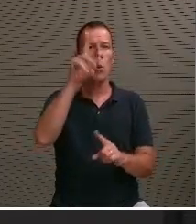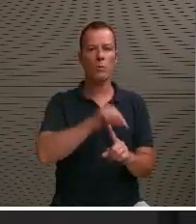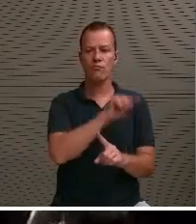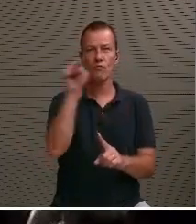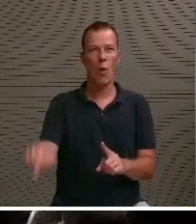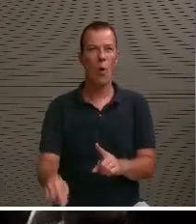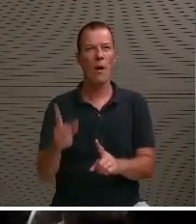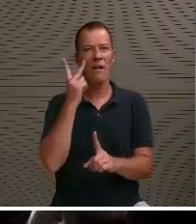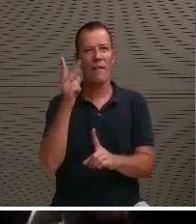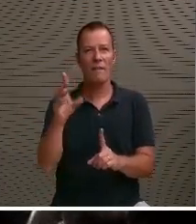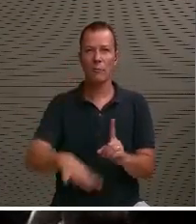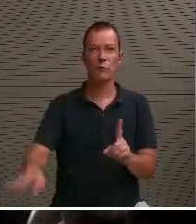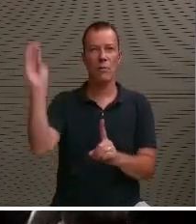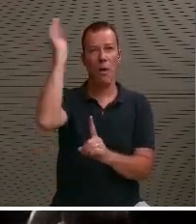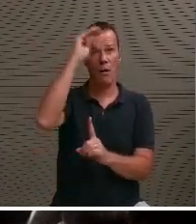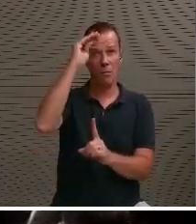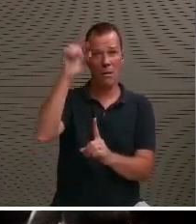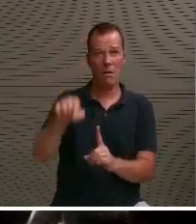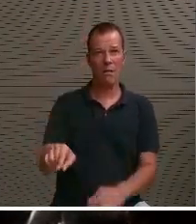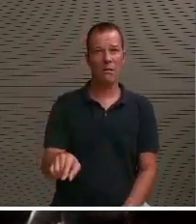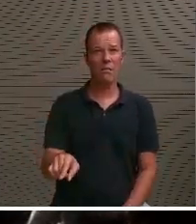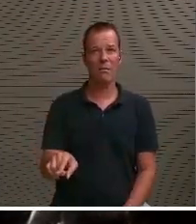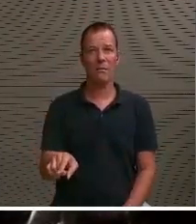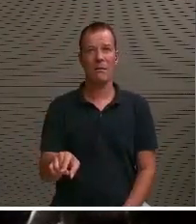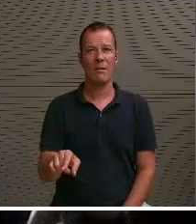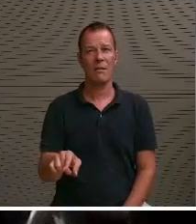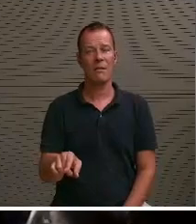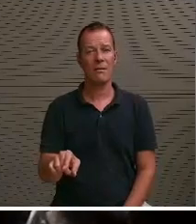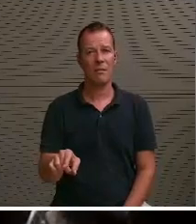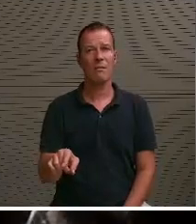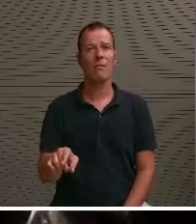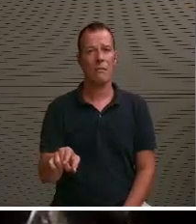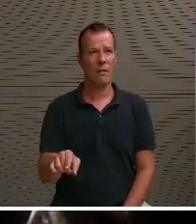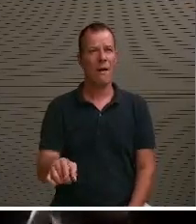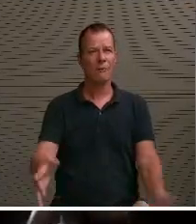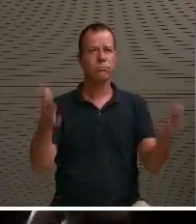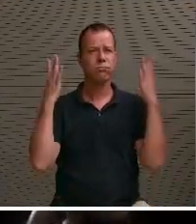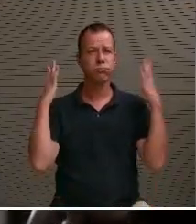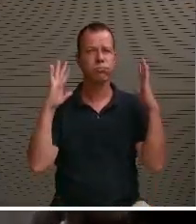village with a huge forests around. So if you know,